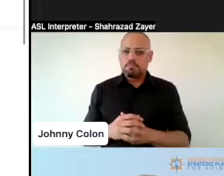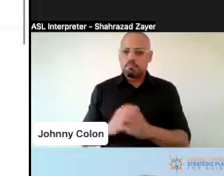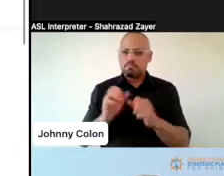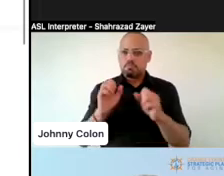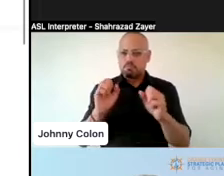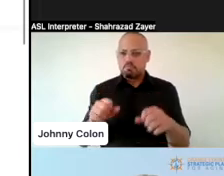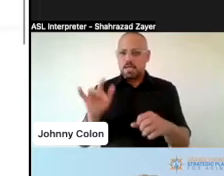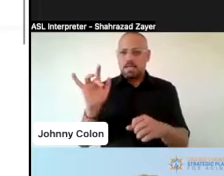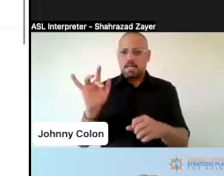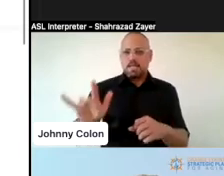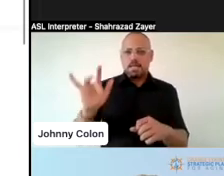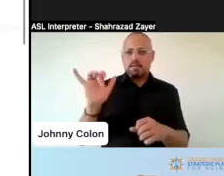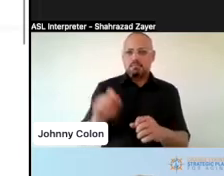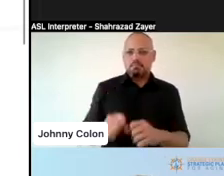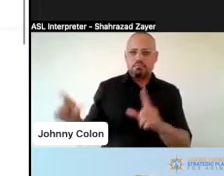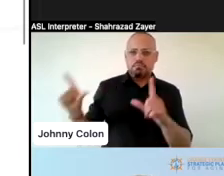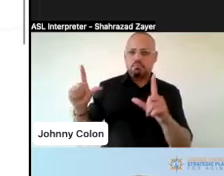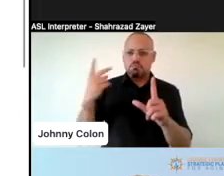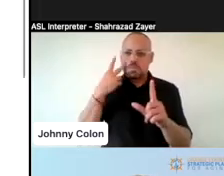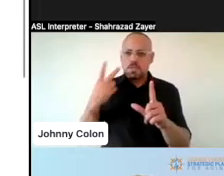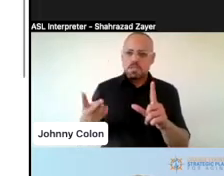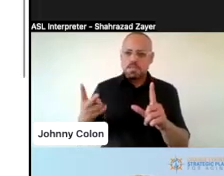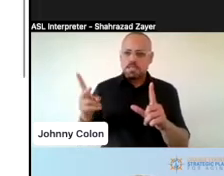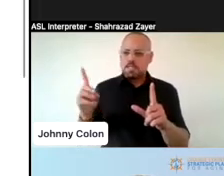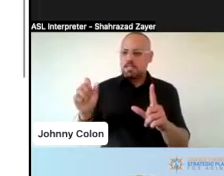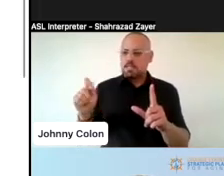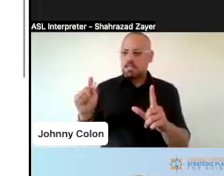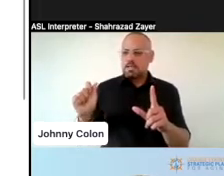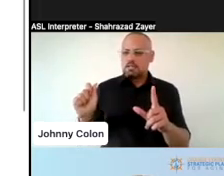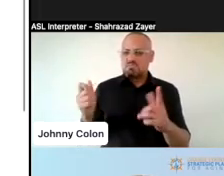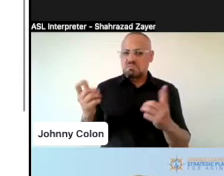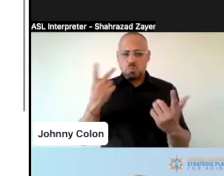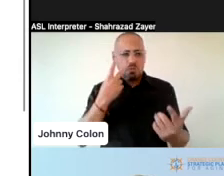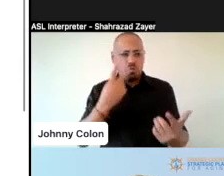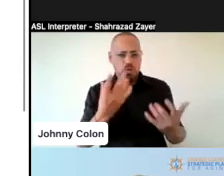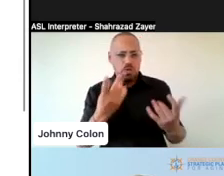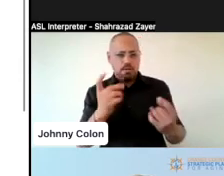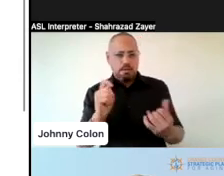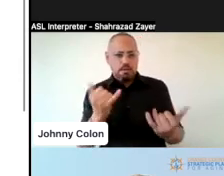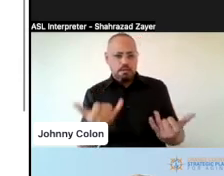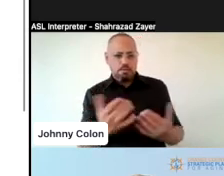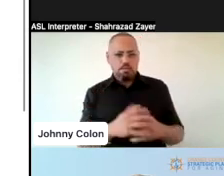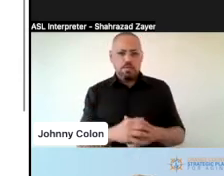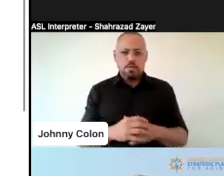click on that and see the data. So let's just look at this data.